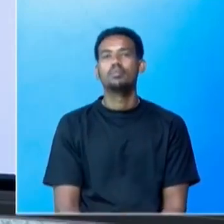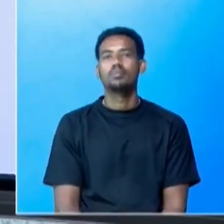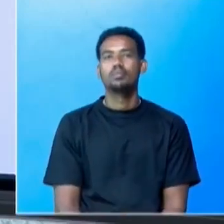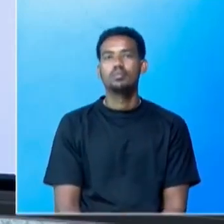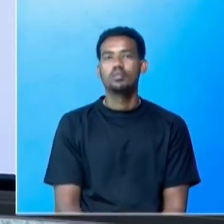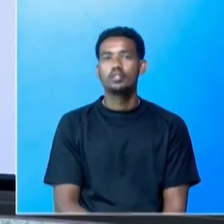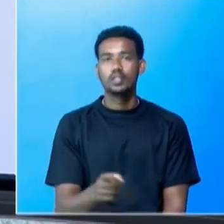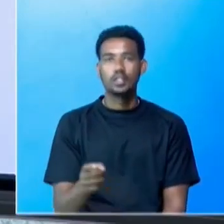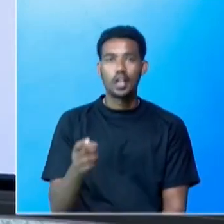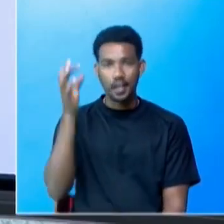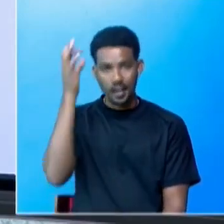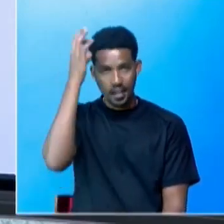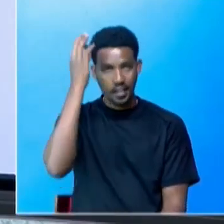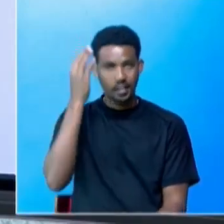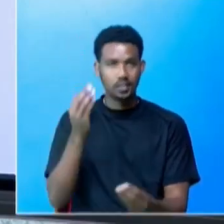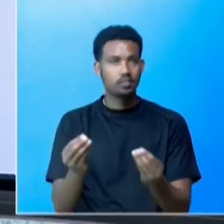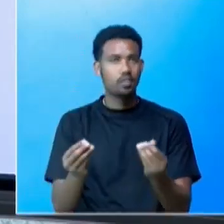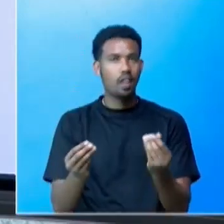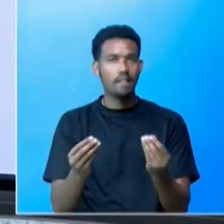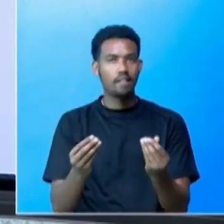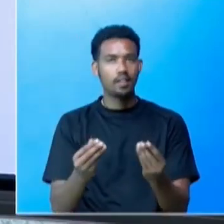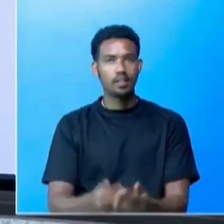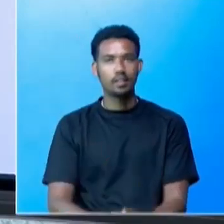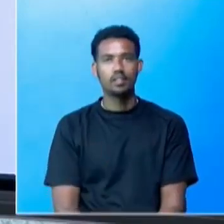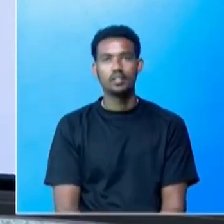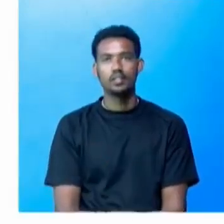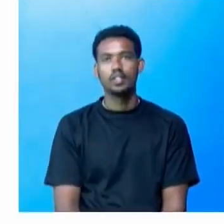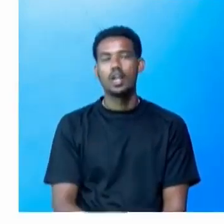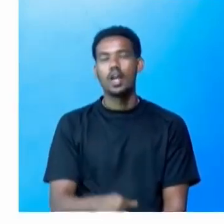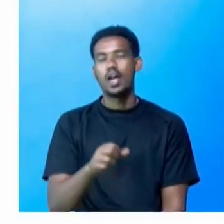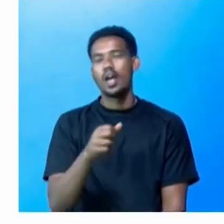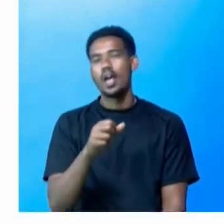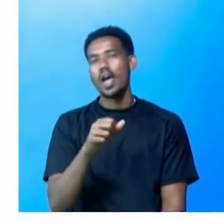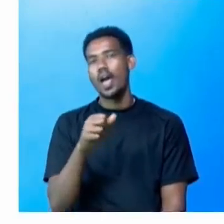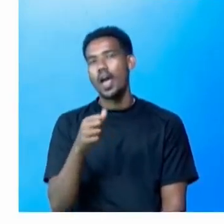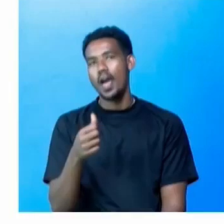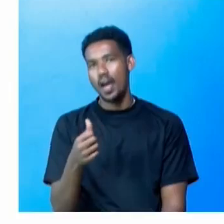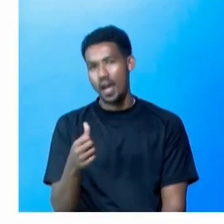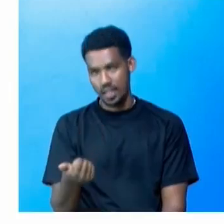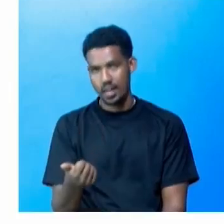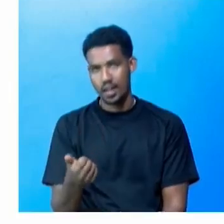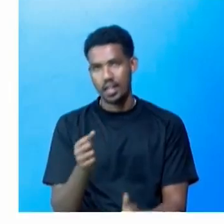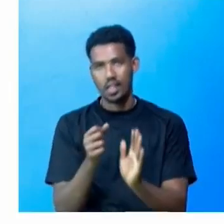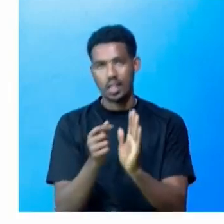like fluffy. And also, we can use some sound.